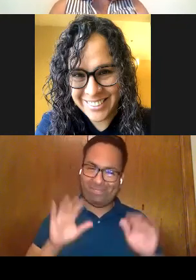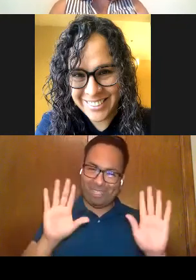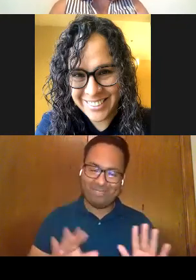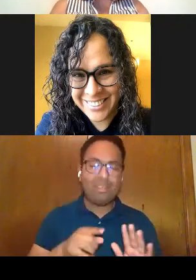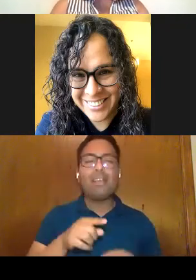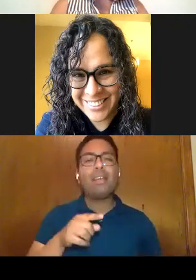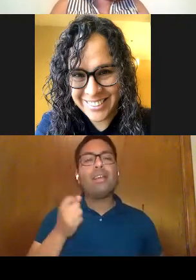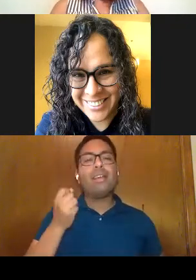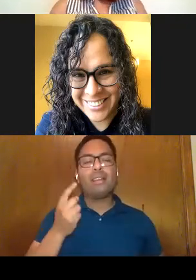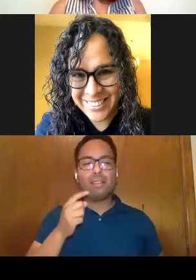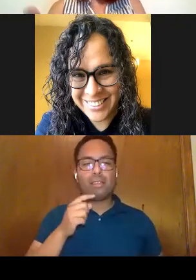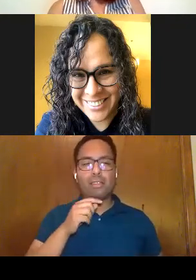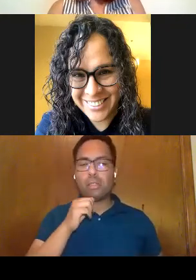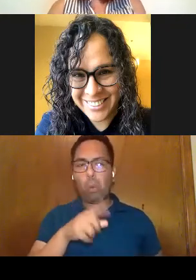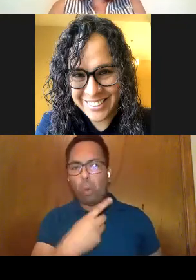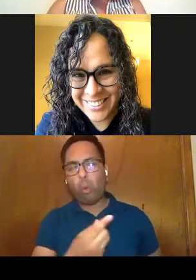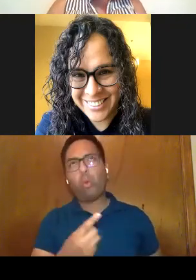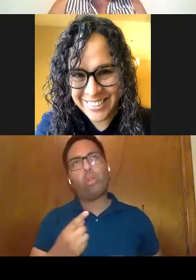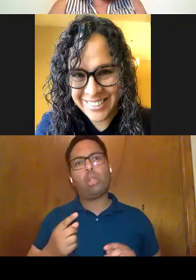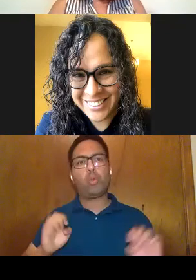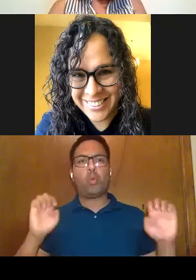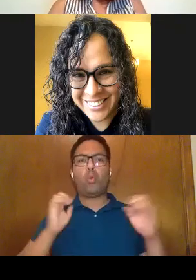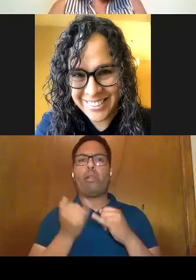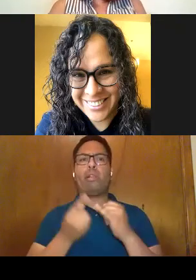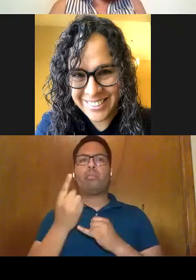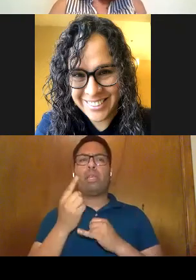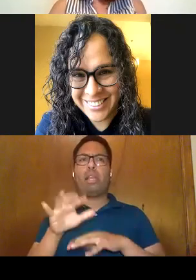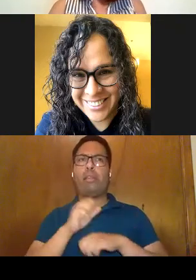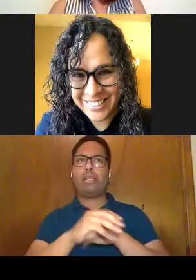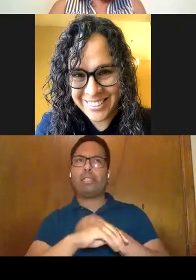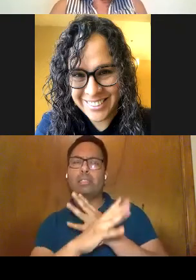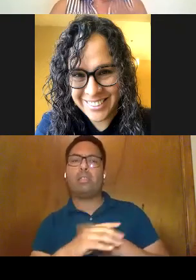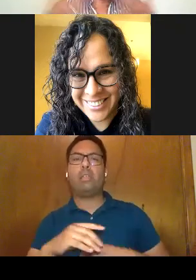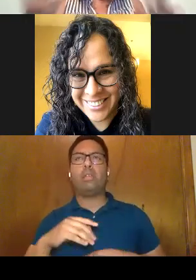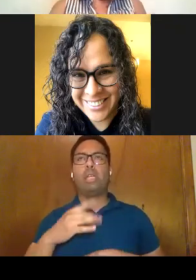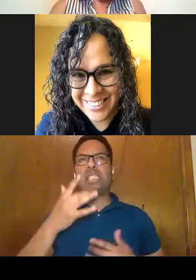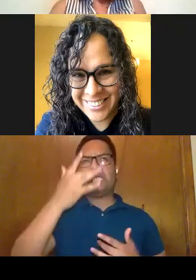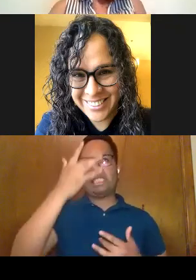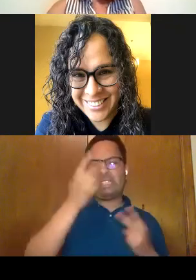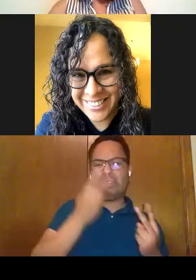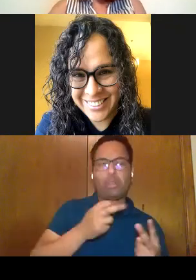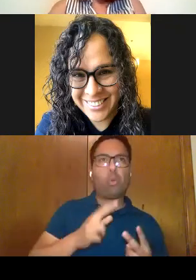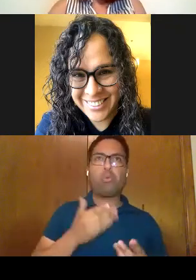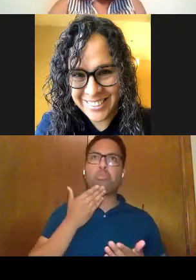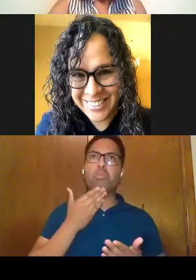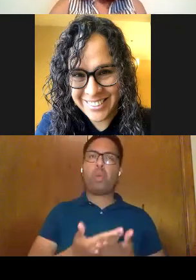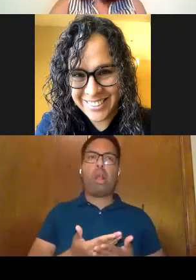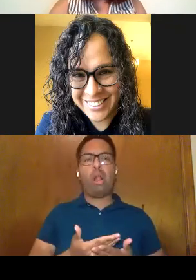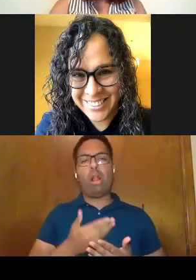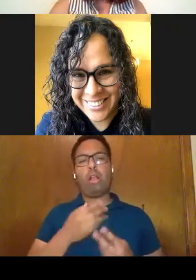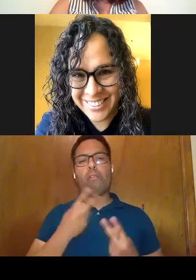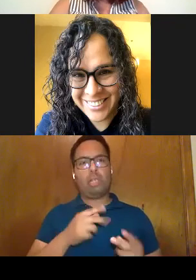we do urgent visits or sick visits or well visits, we can also do therapy visits